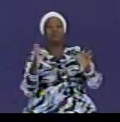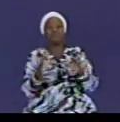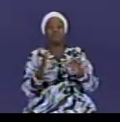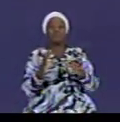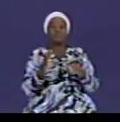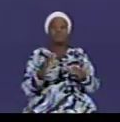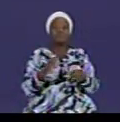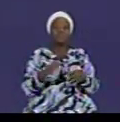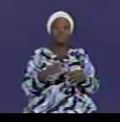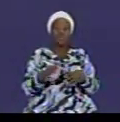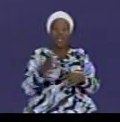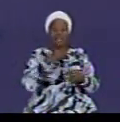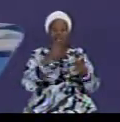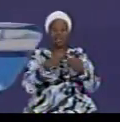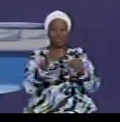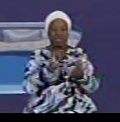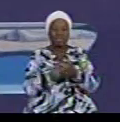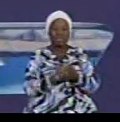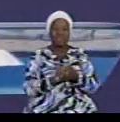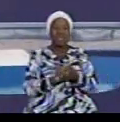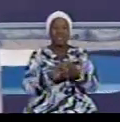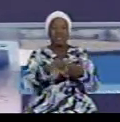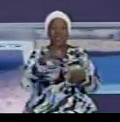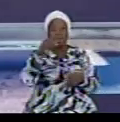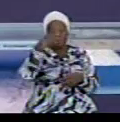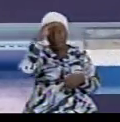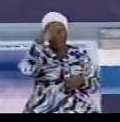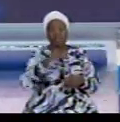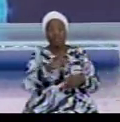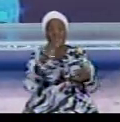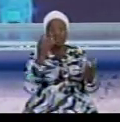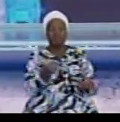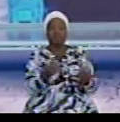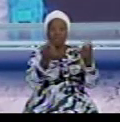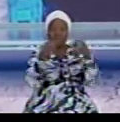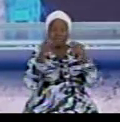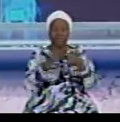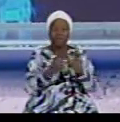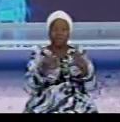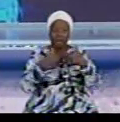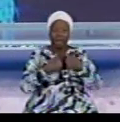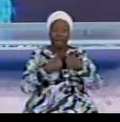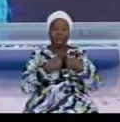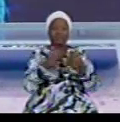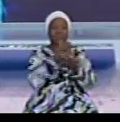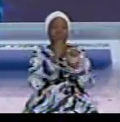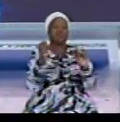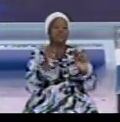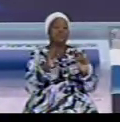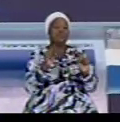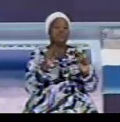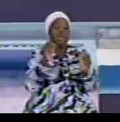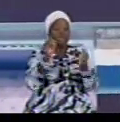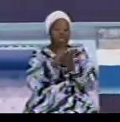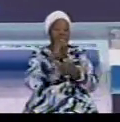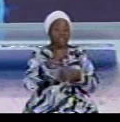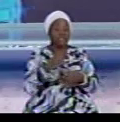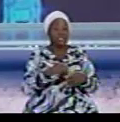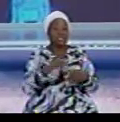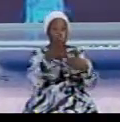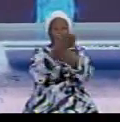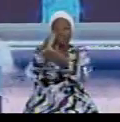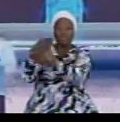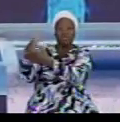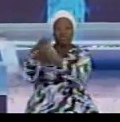And then the Philippian jailer even came to have salvation. That's the